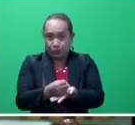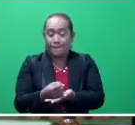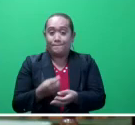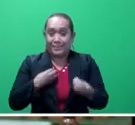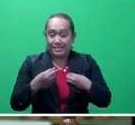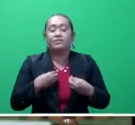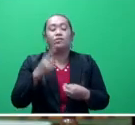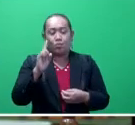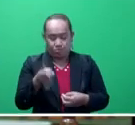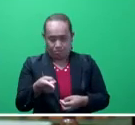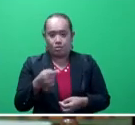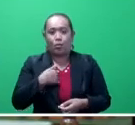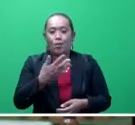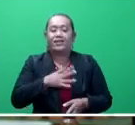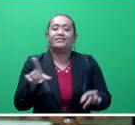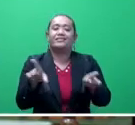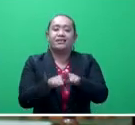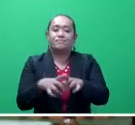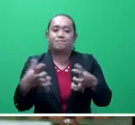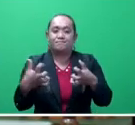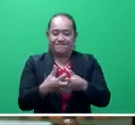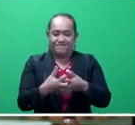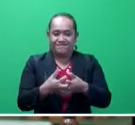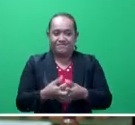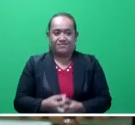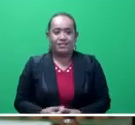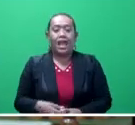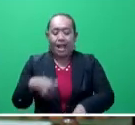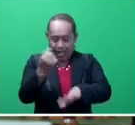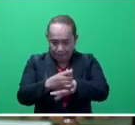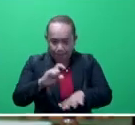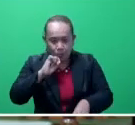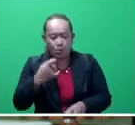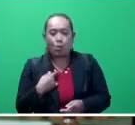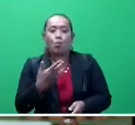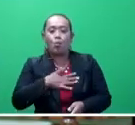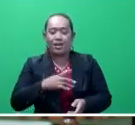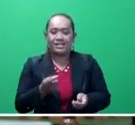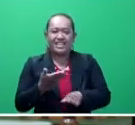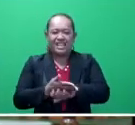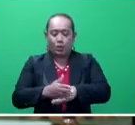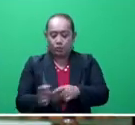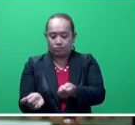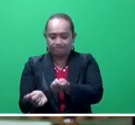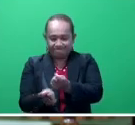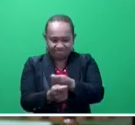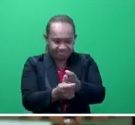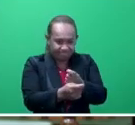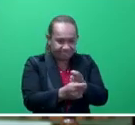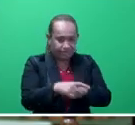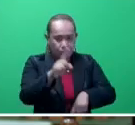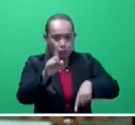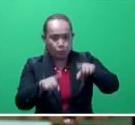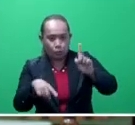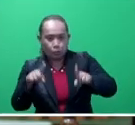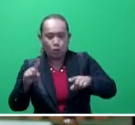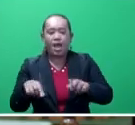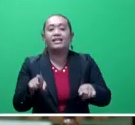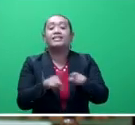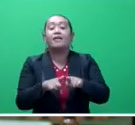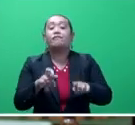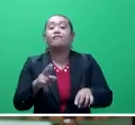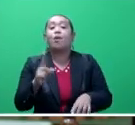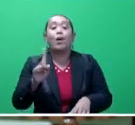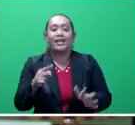renewable energy revolution. Government will continue these reforms with further divestments planned for ATH, Amalgamated